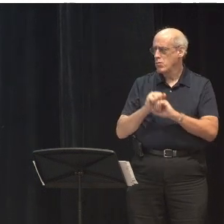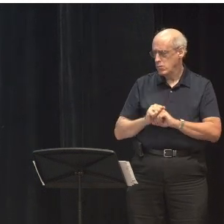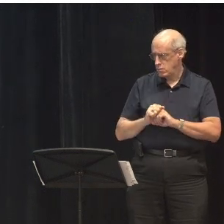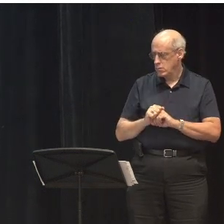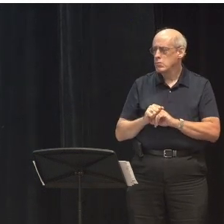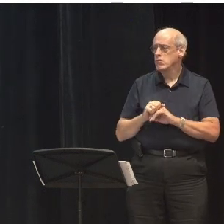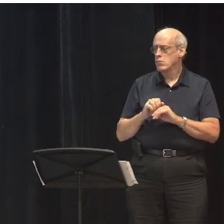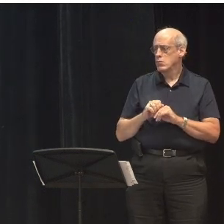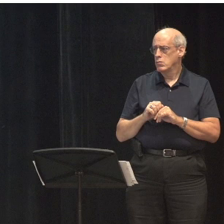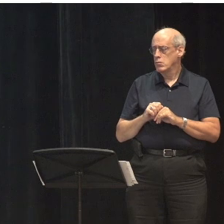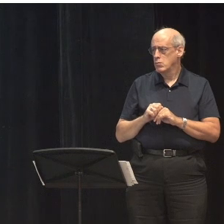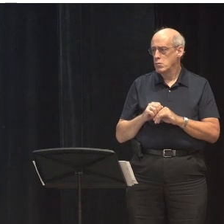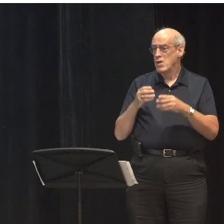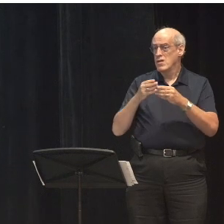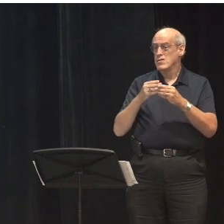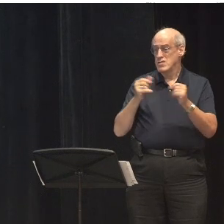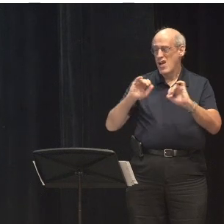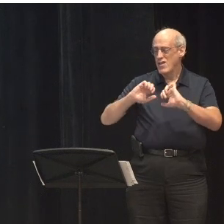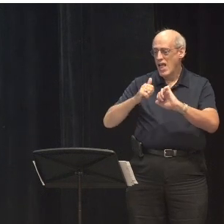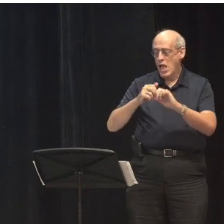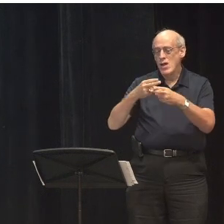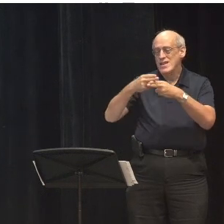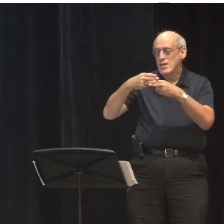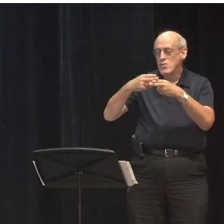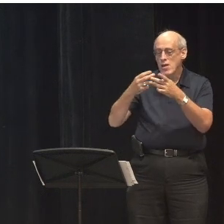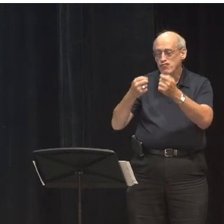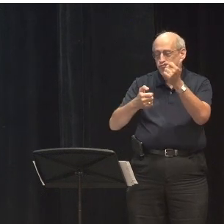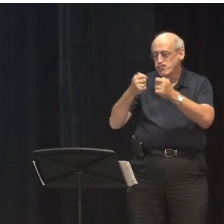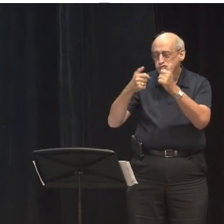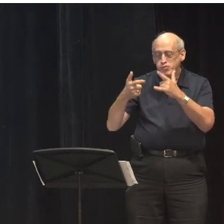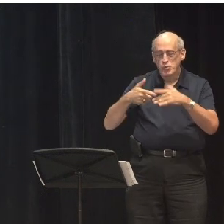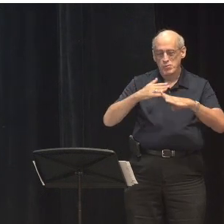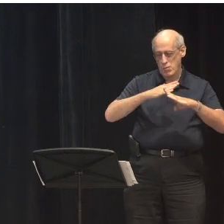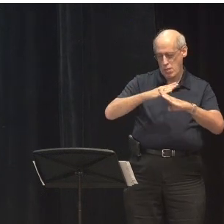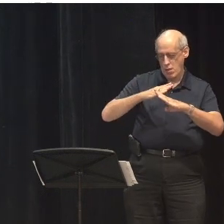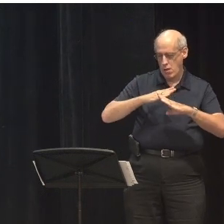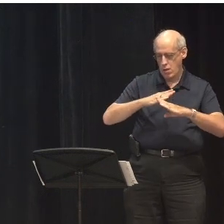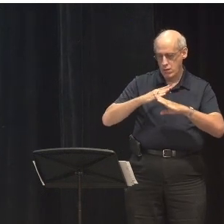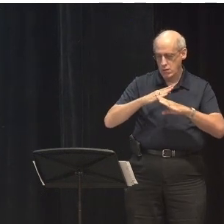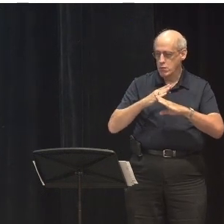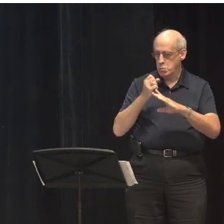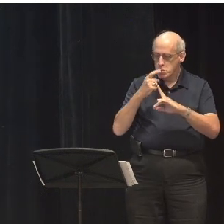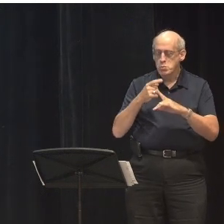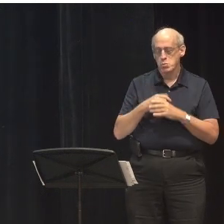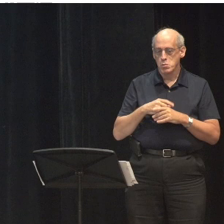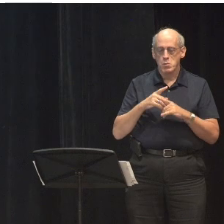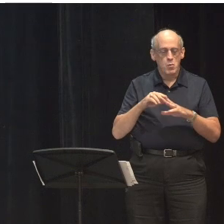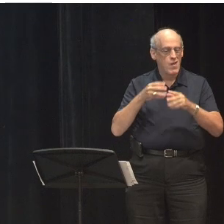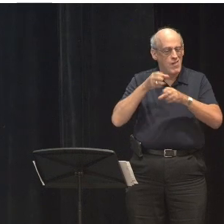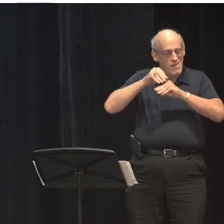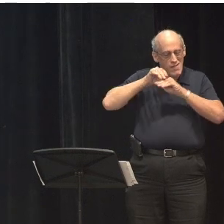through the removal, temporary removal, I should say, of decorative elements that kind of constrain the flow of pedestrians,